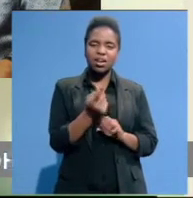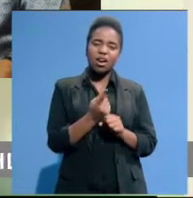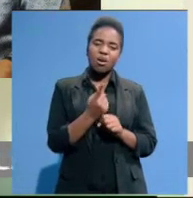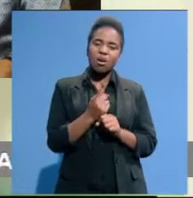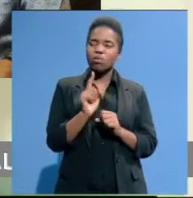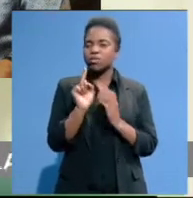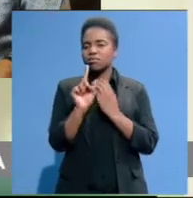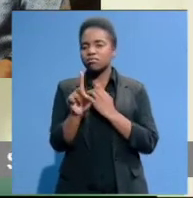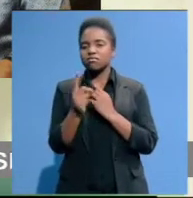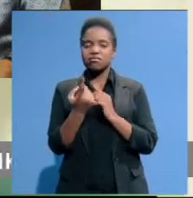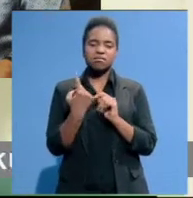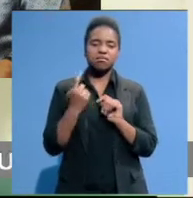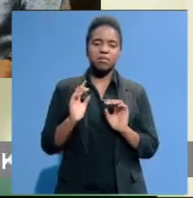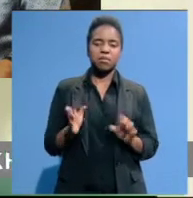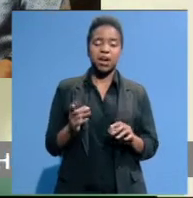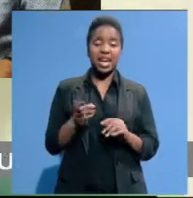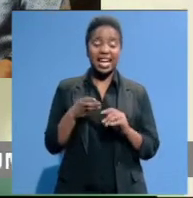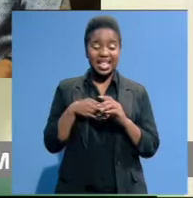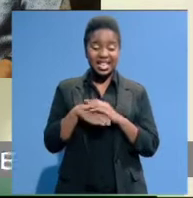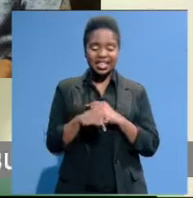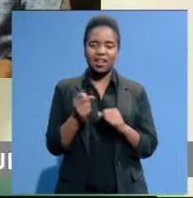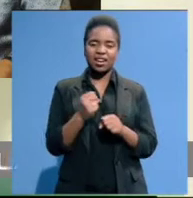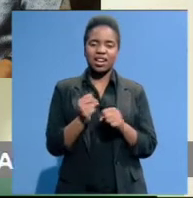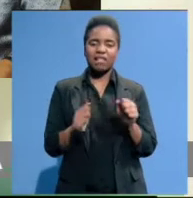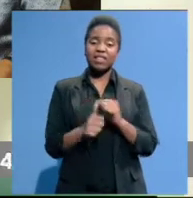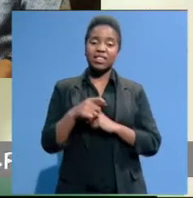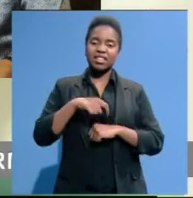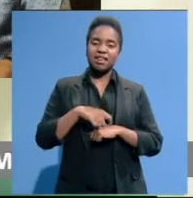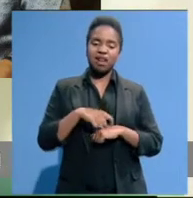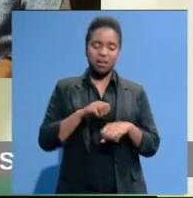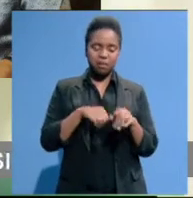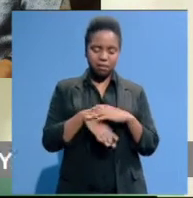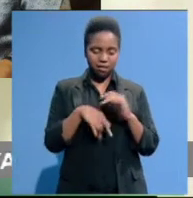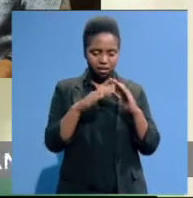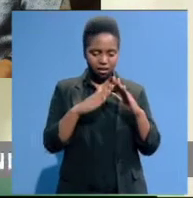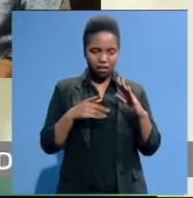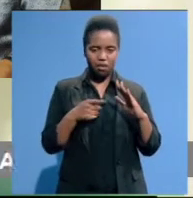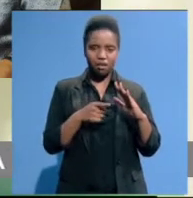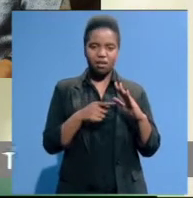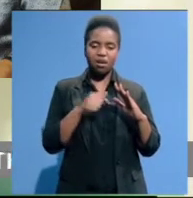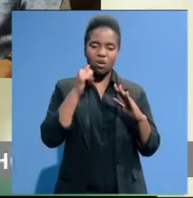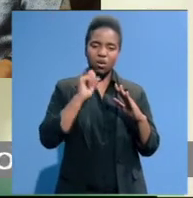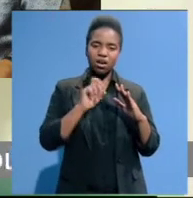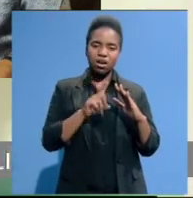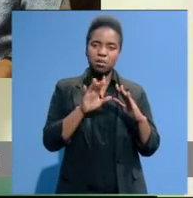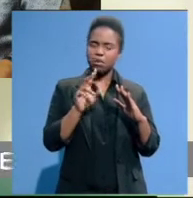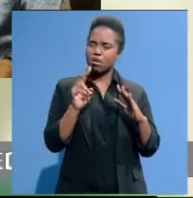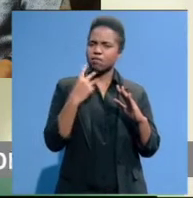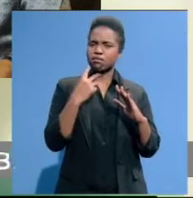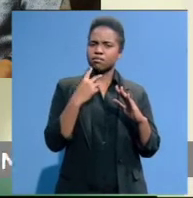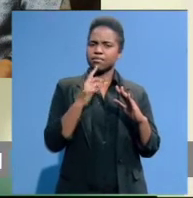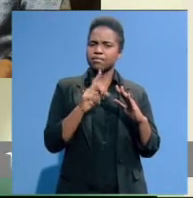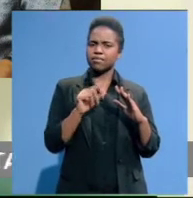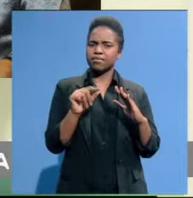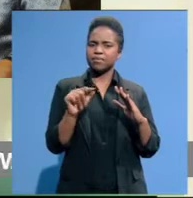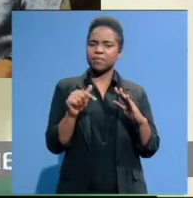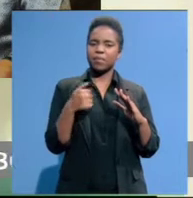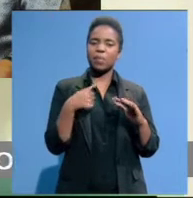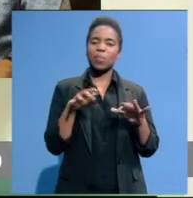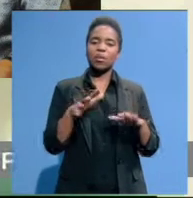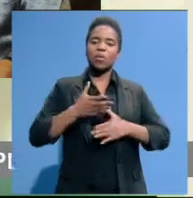South Africa. But before, he came, the saxophone player came before the rest of the band came, and the